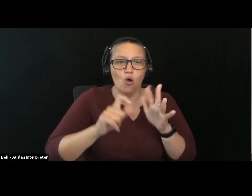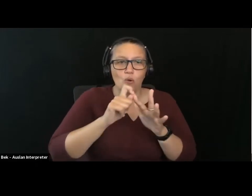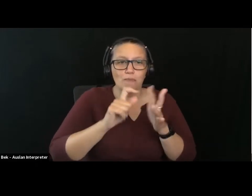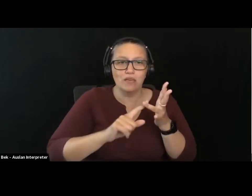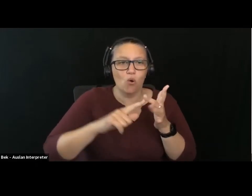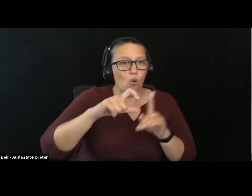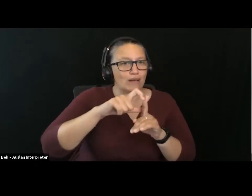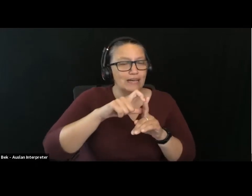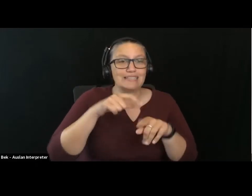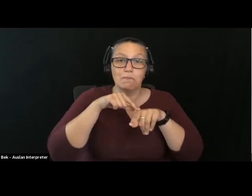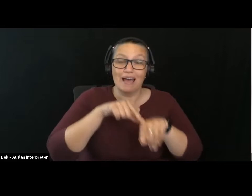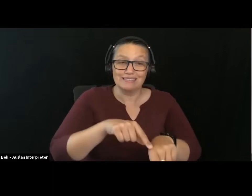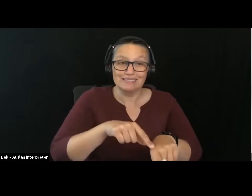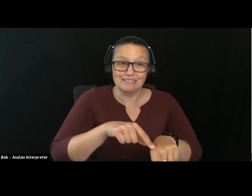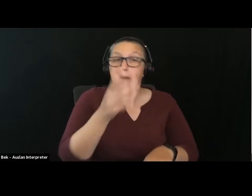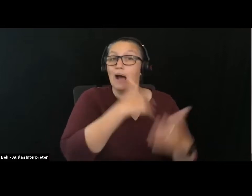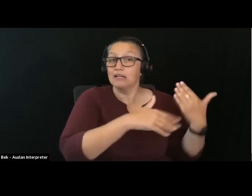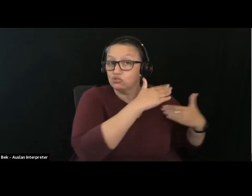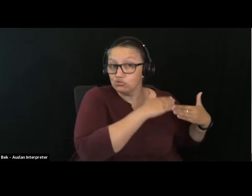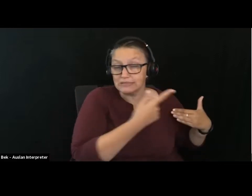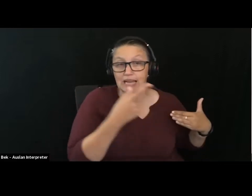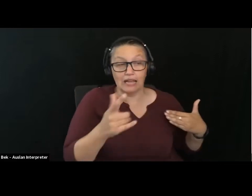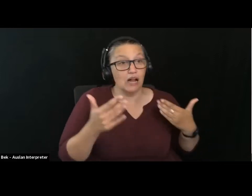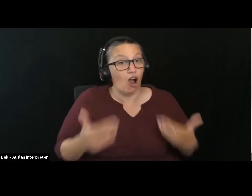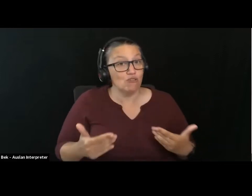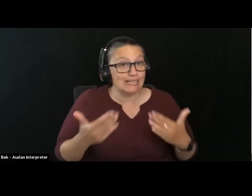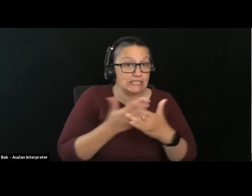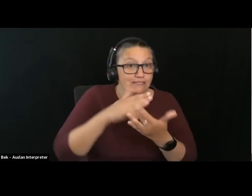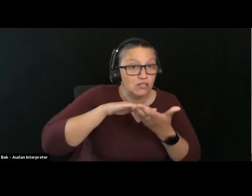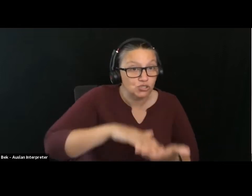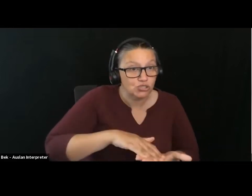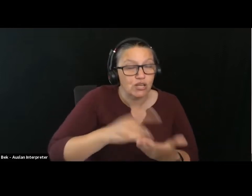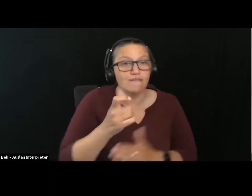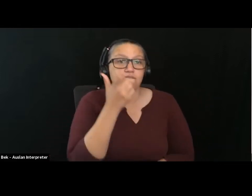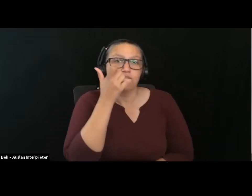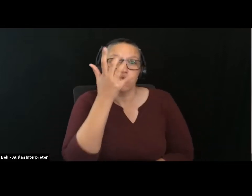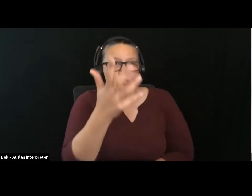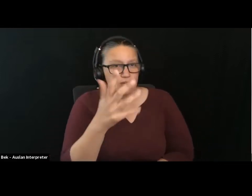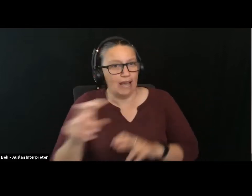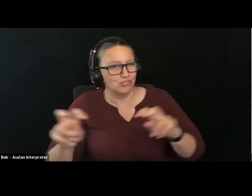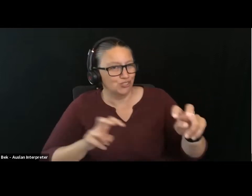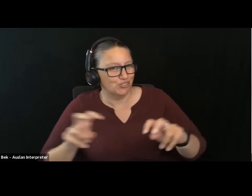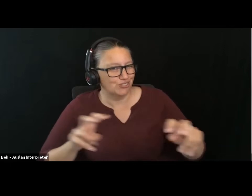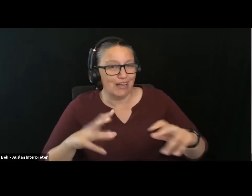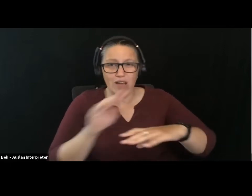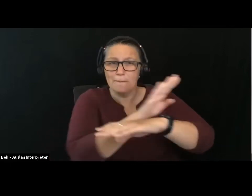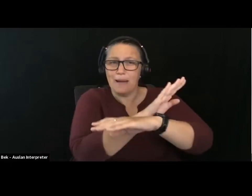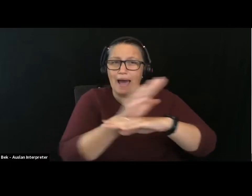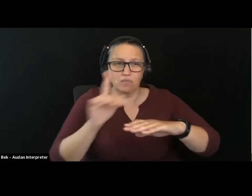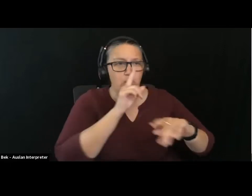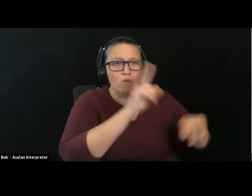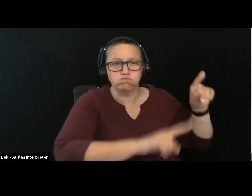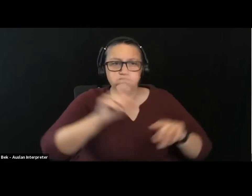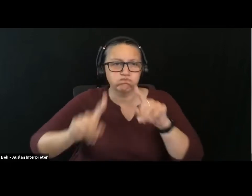Current Interventions and Future Actions. We have a spectacular panel of speakers, emerging talents